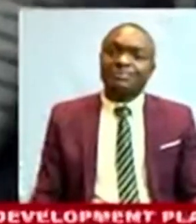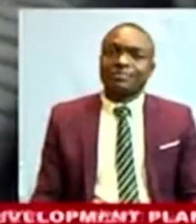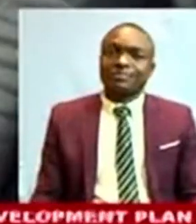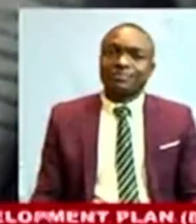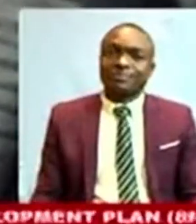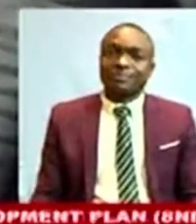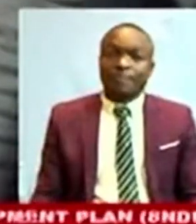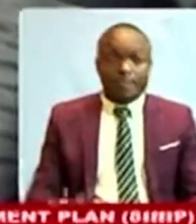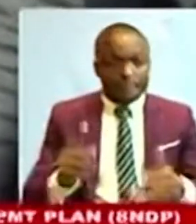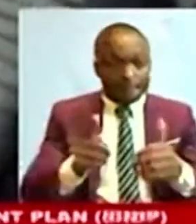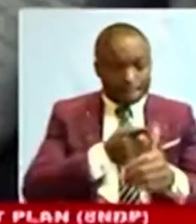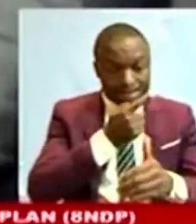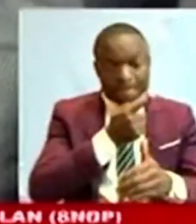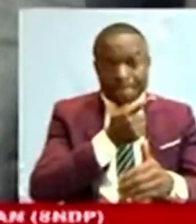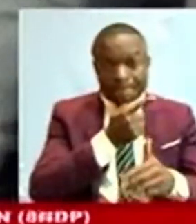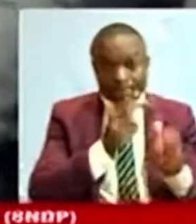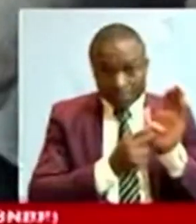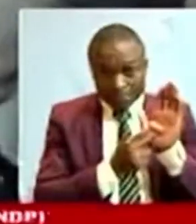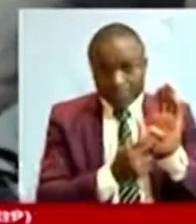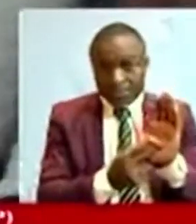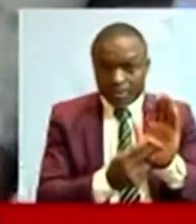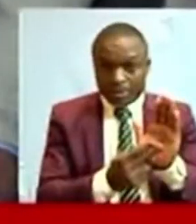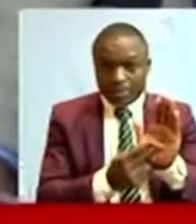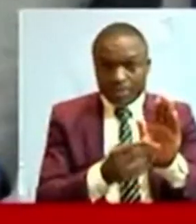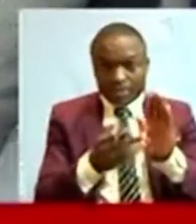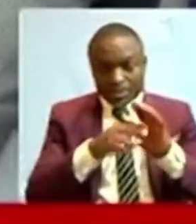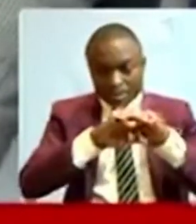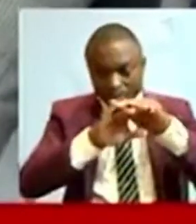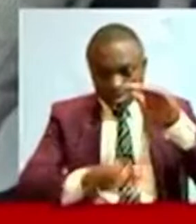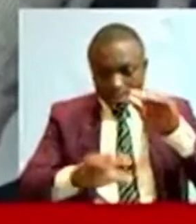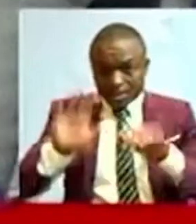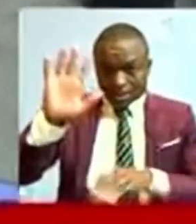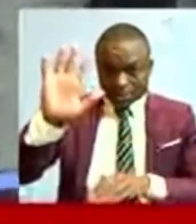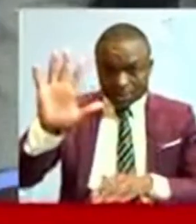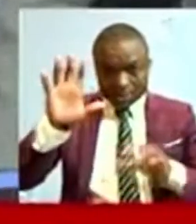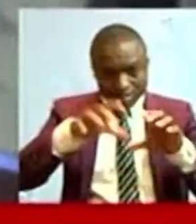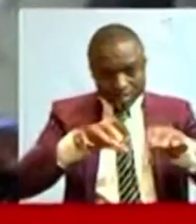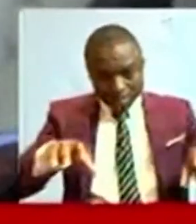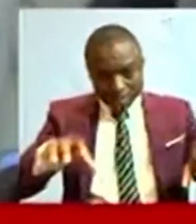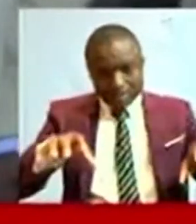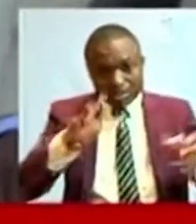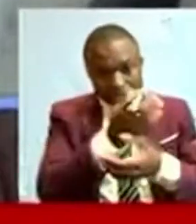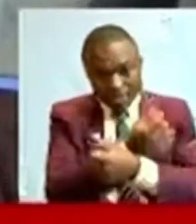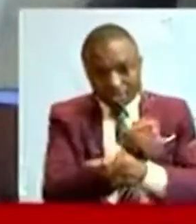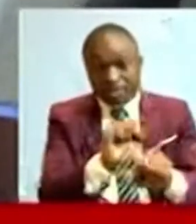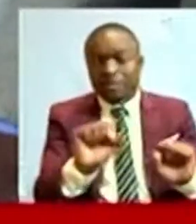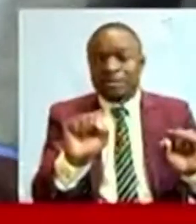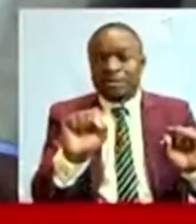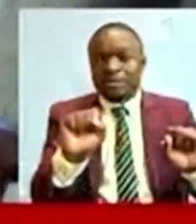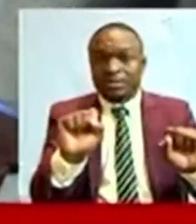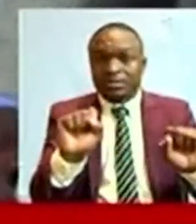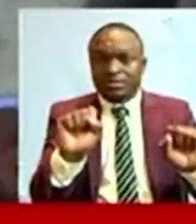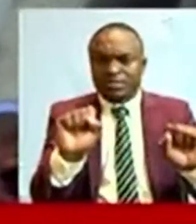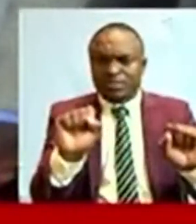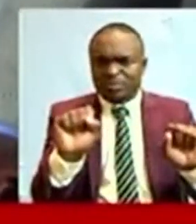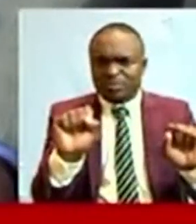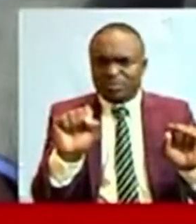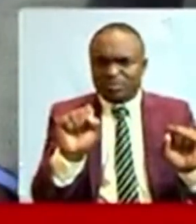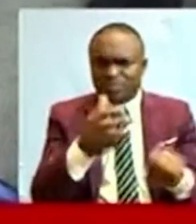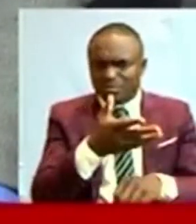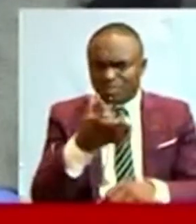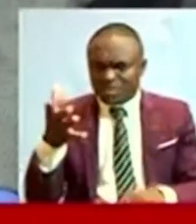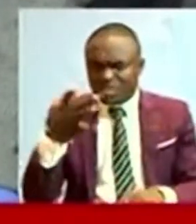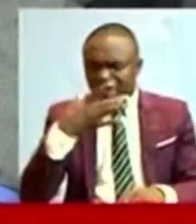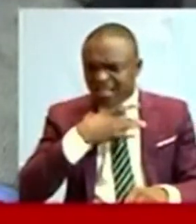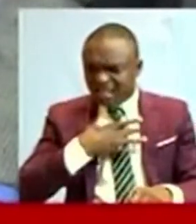The next indicator is proportion of under 5 children cured for severe acute malnutrition, which